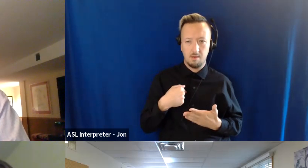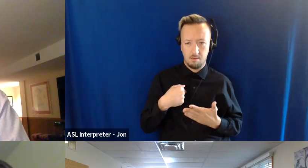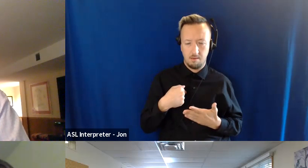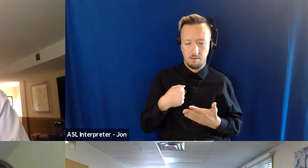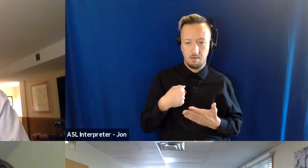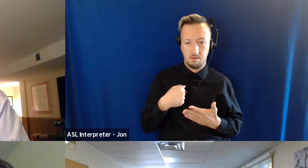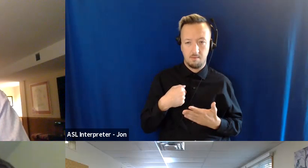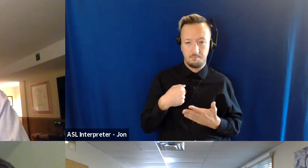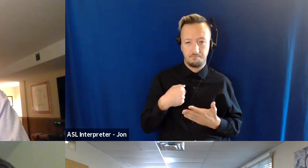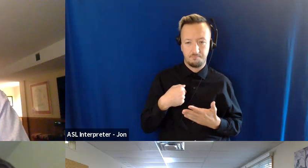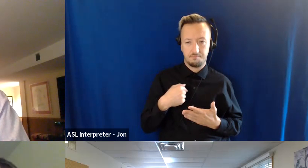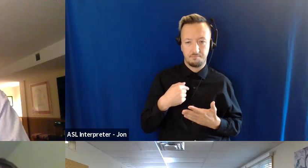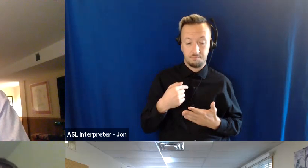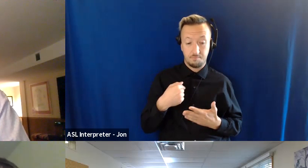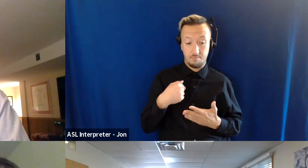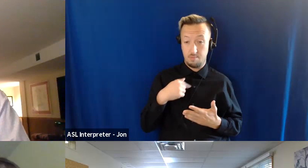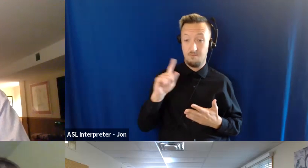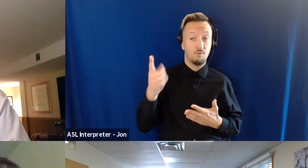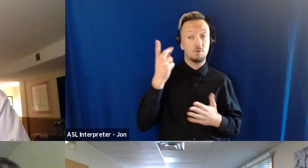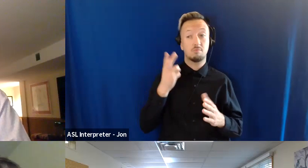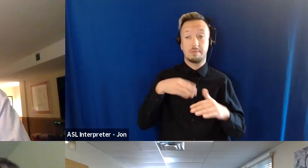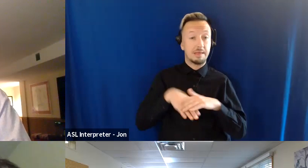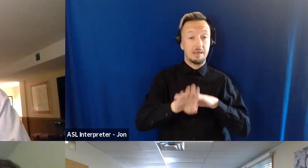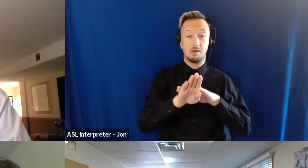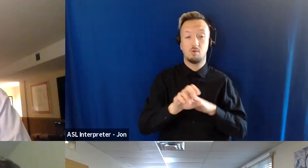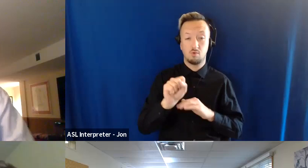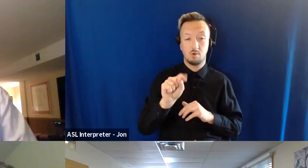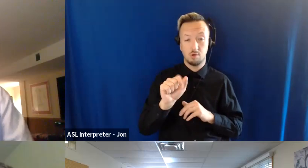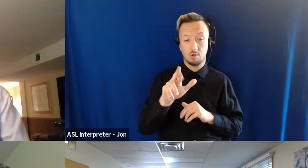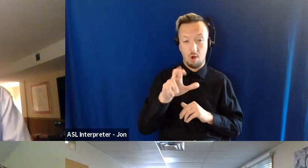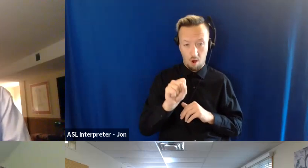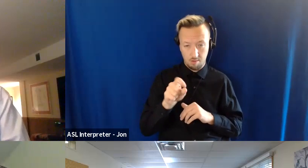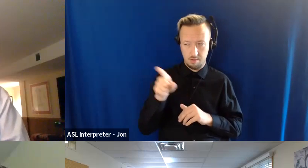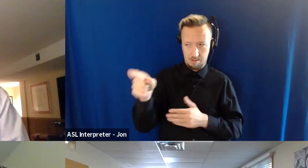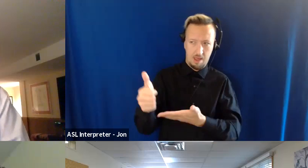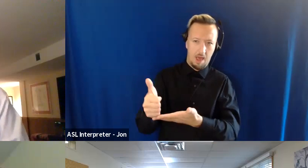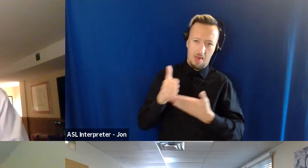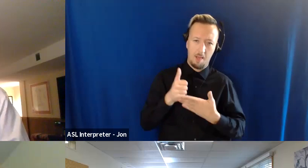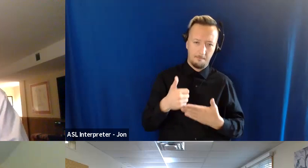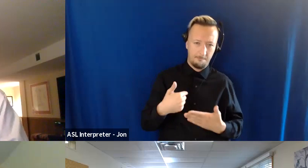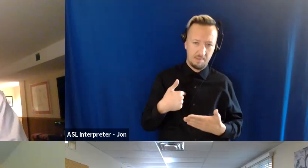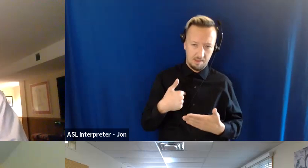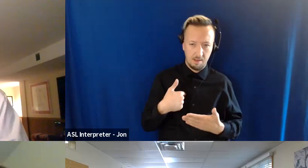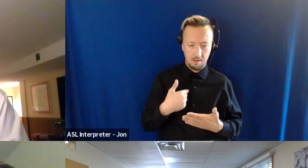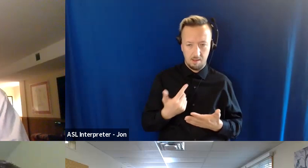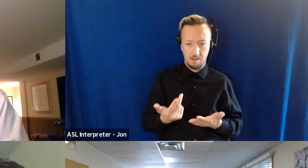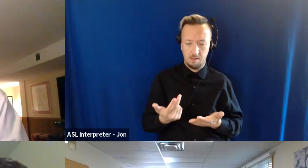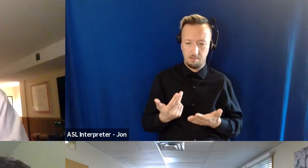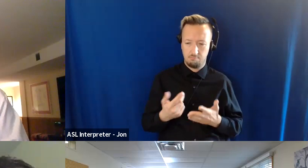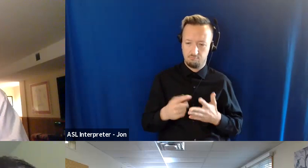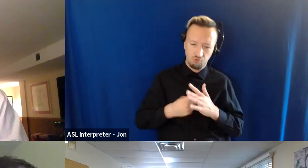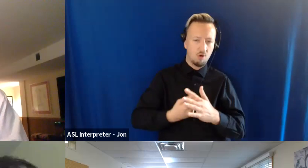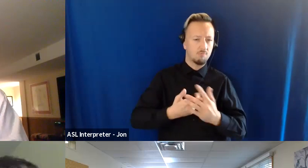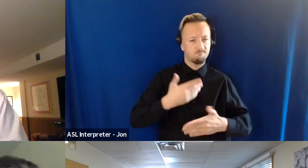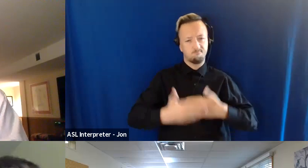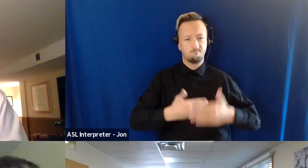honestly at the very beginning when I first walked into stores, he helped me like get on my feet and make